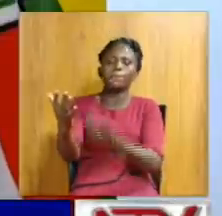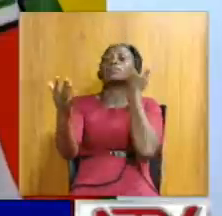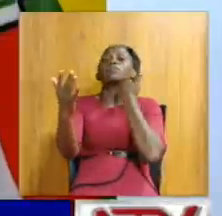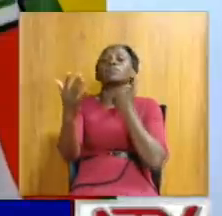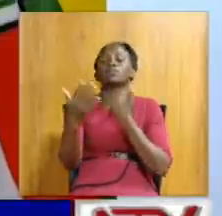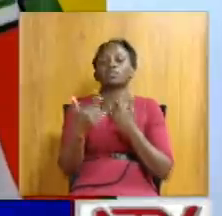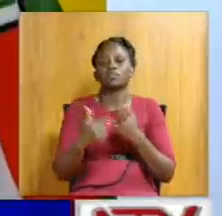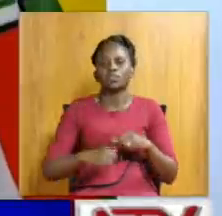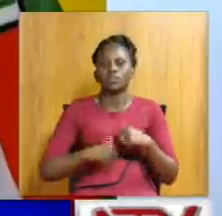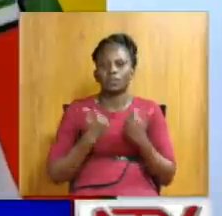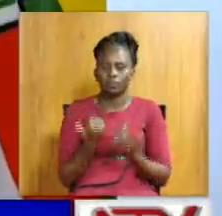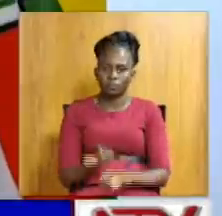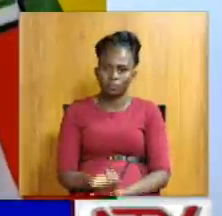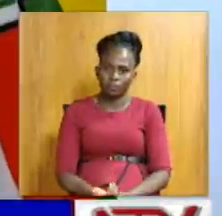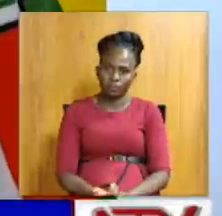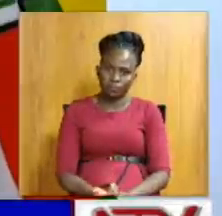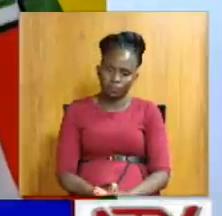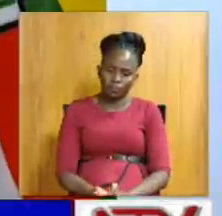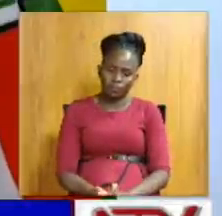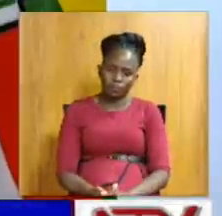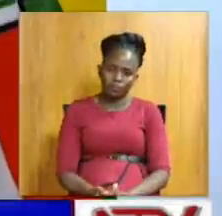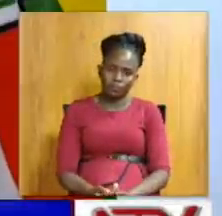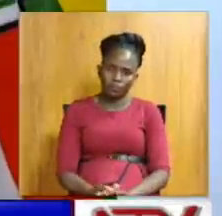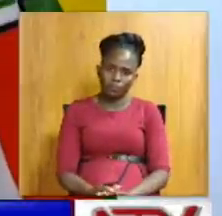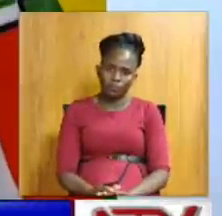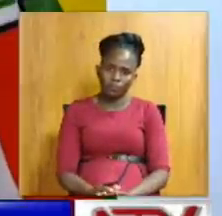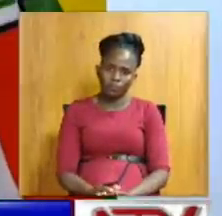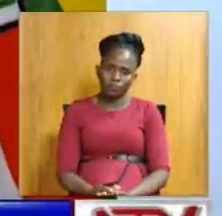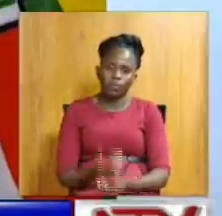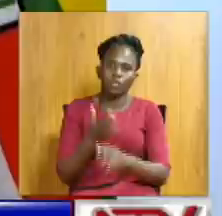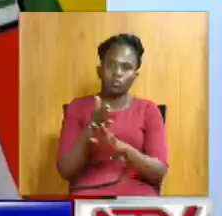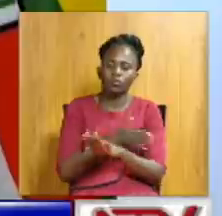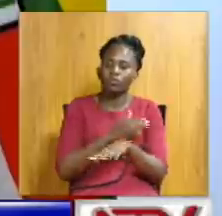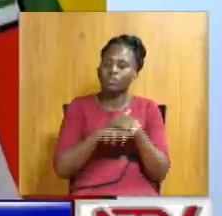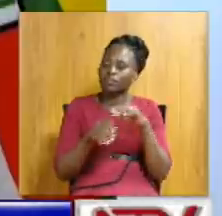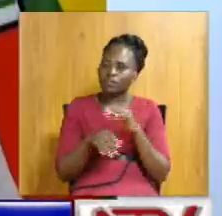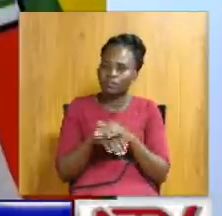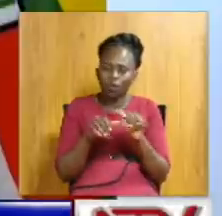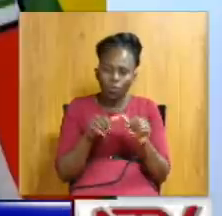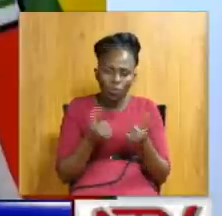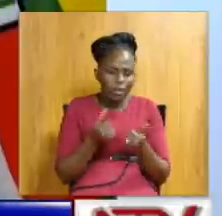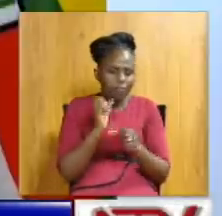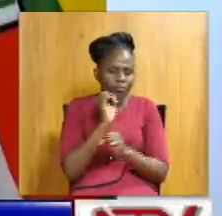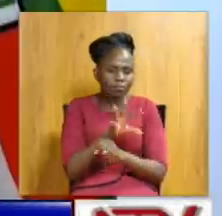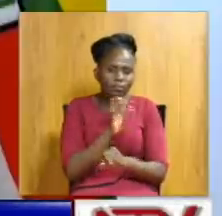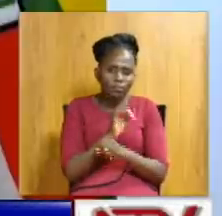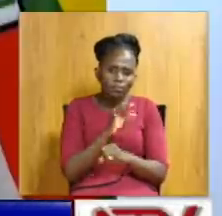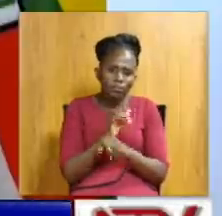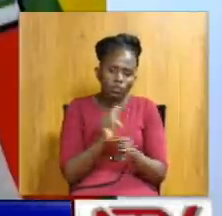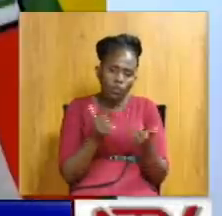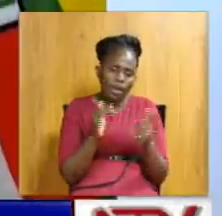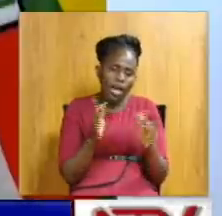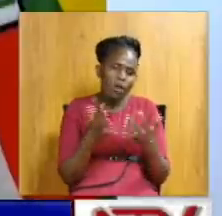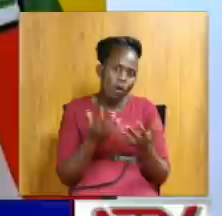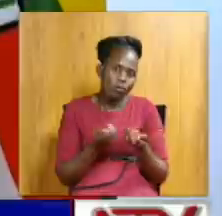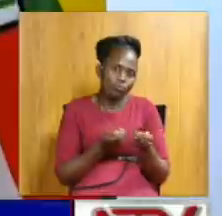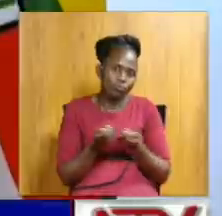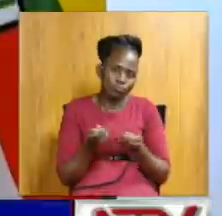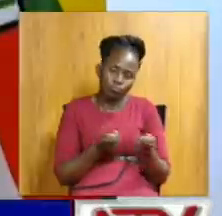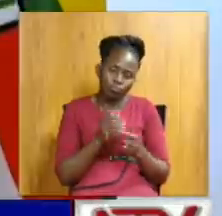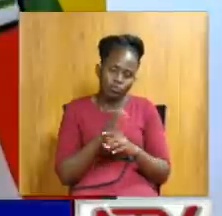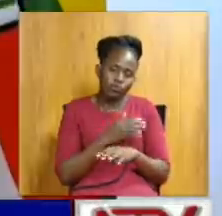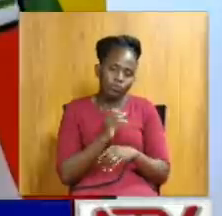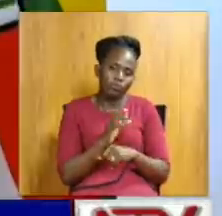and killed him. They had not been thoroughly briefed about these weapons, using